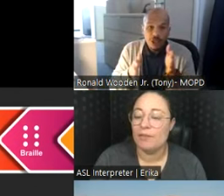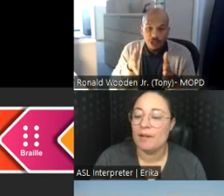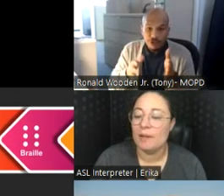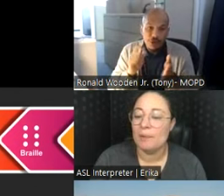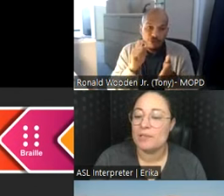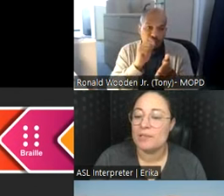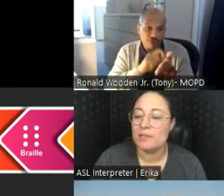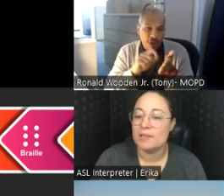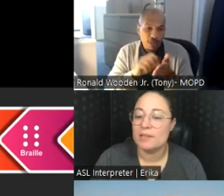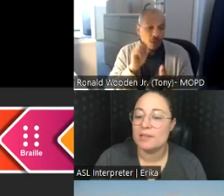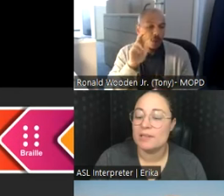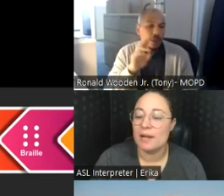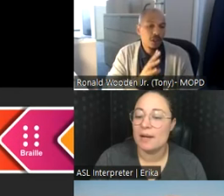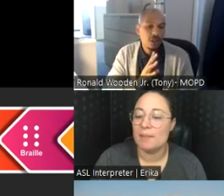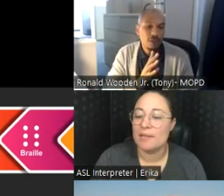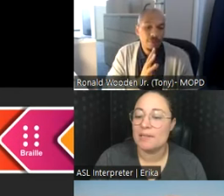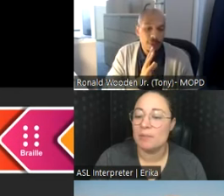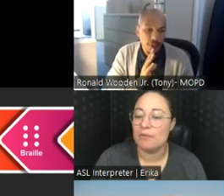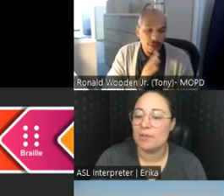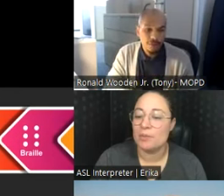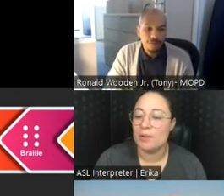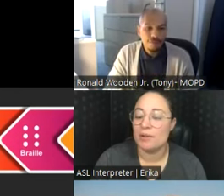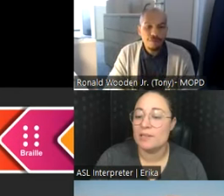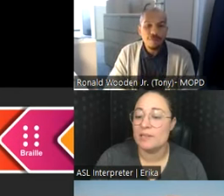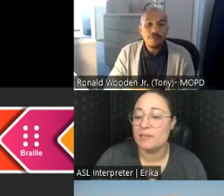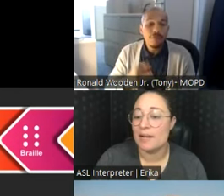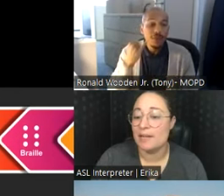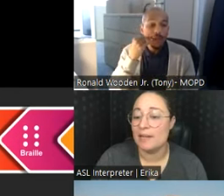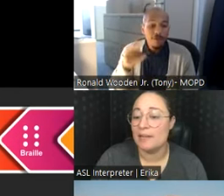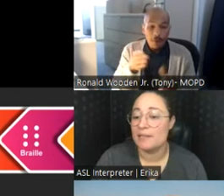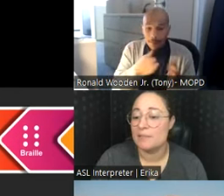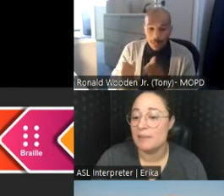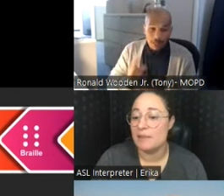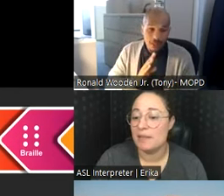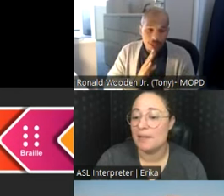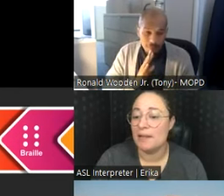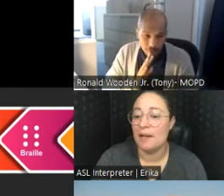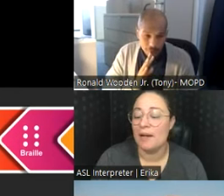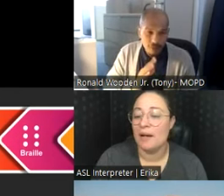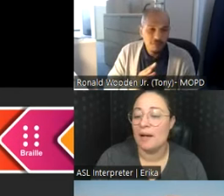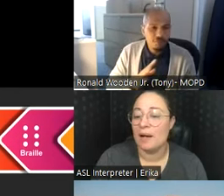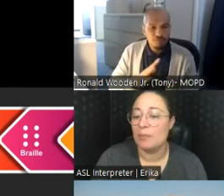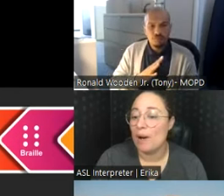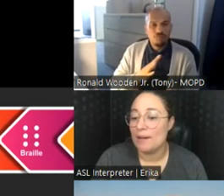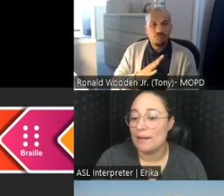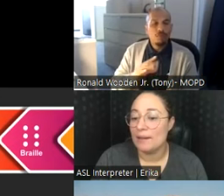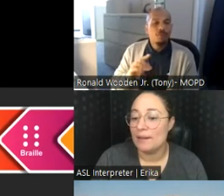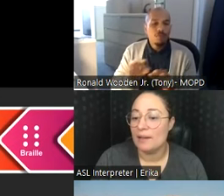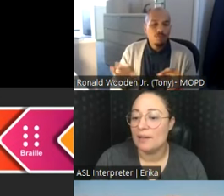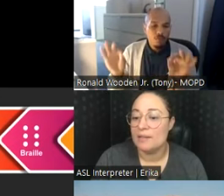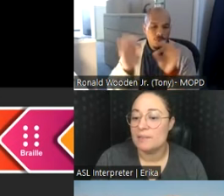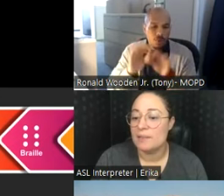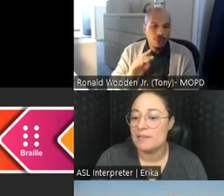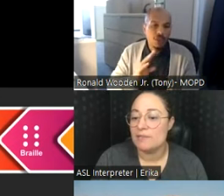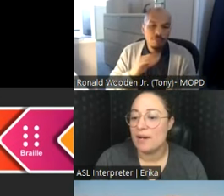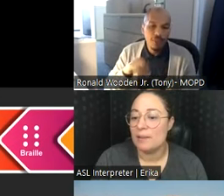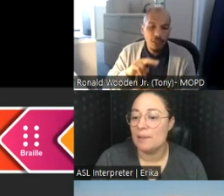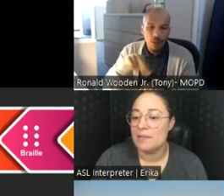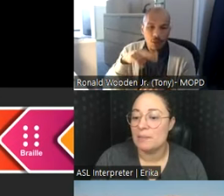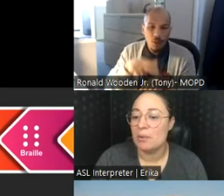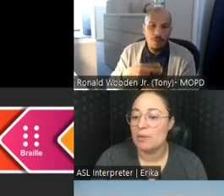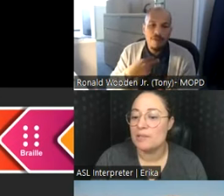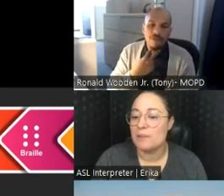If you find that a person has a preference, whether it's signing, speaking, writing, to speak is